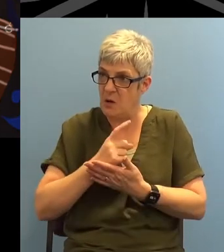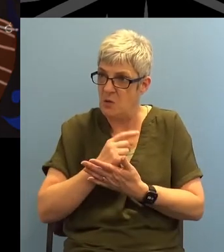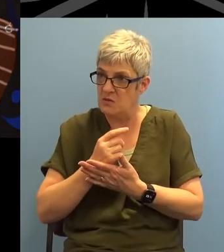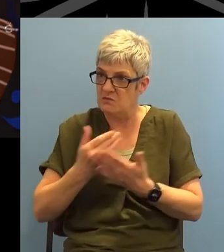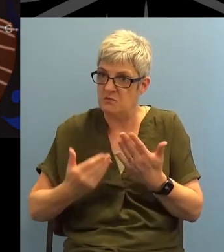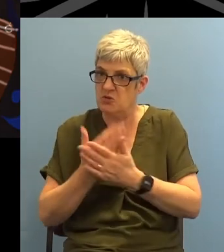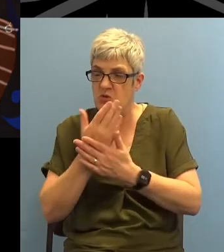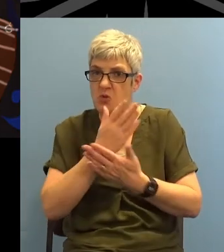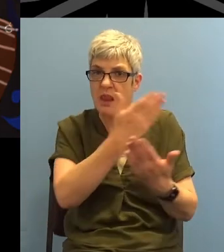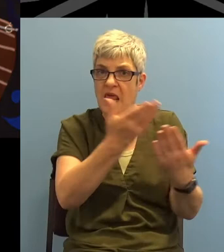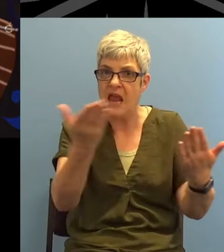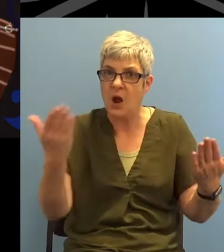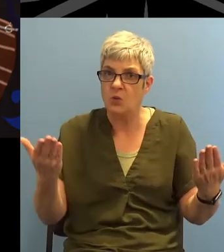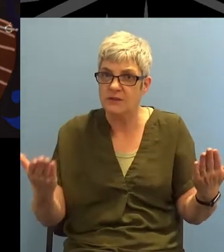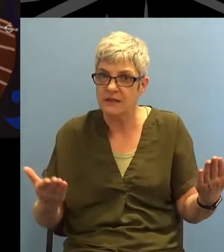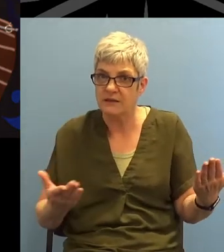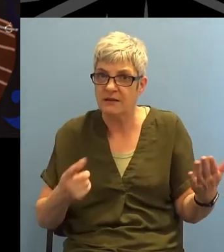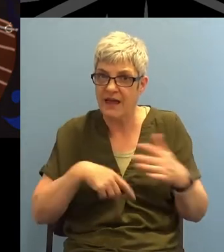shop.